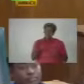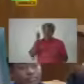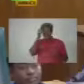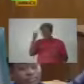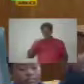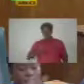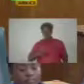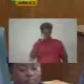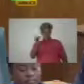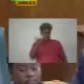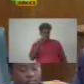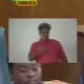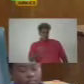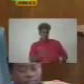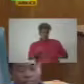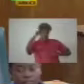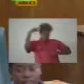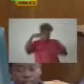had proposed,